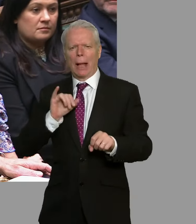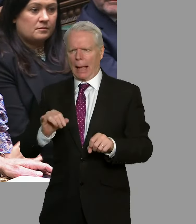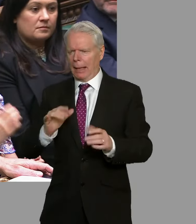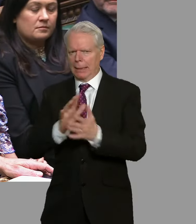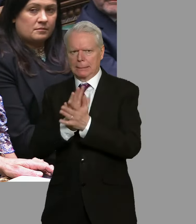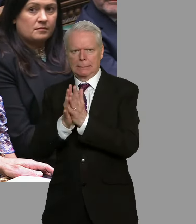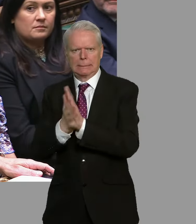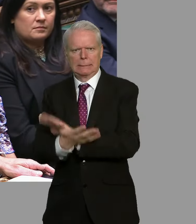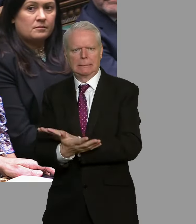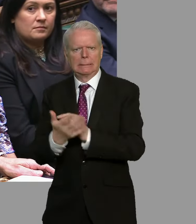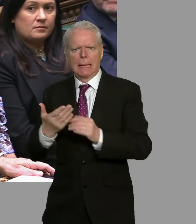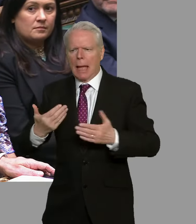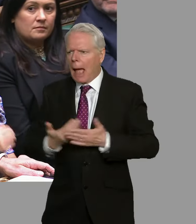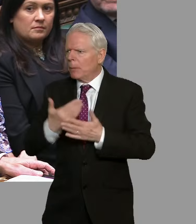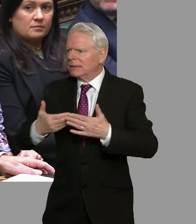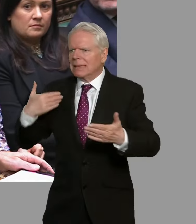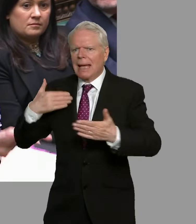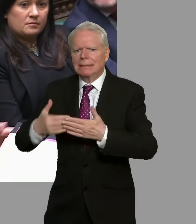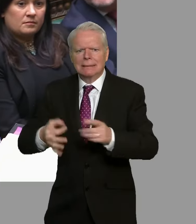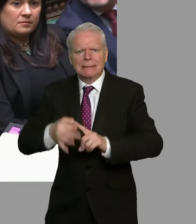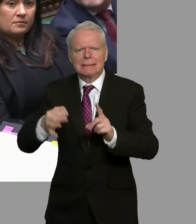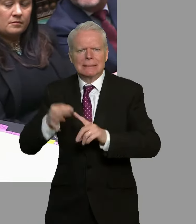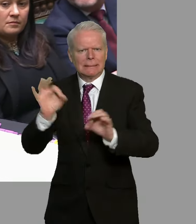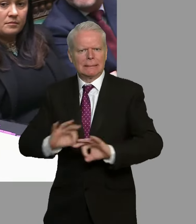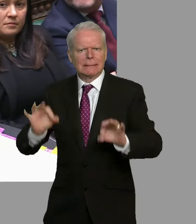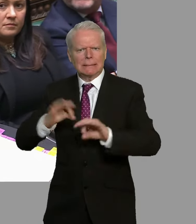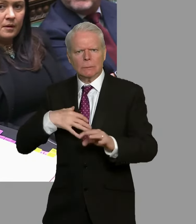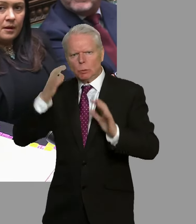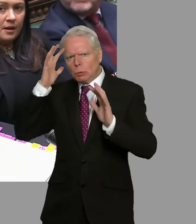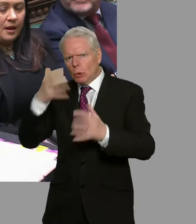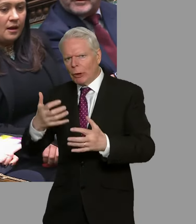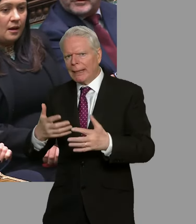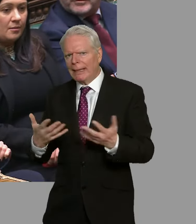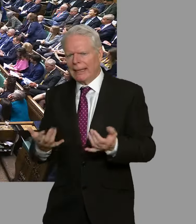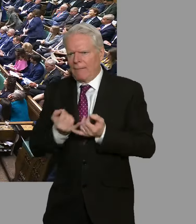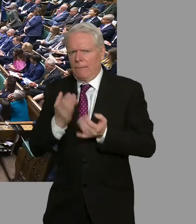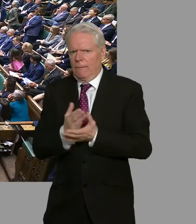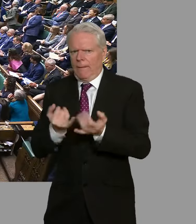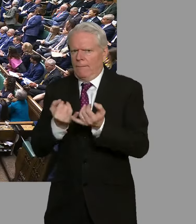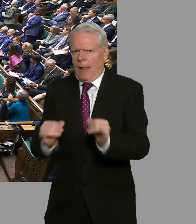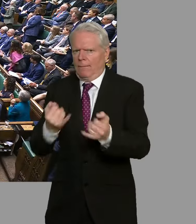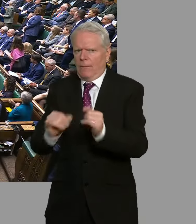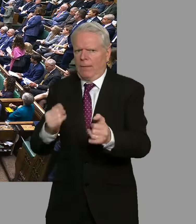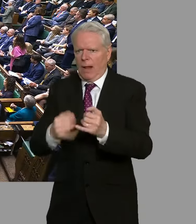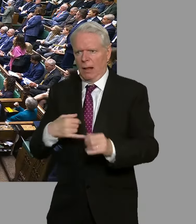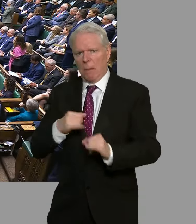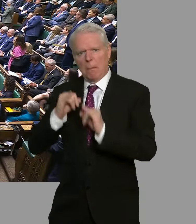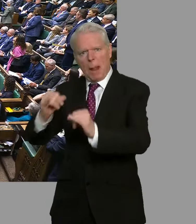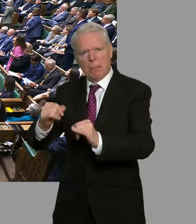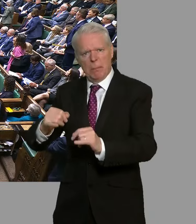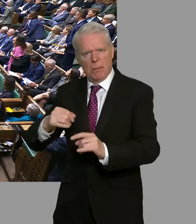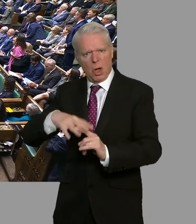terms for law-breaking bosses and real-time monitors of every sewage outlet. Liz Saville-Roberts.